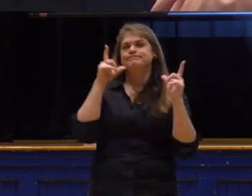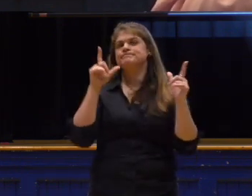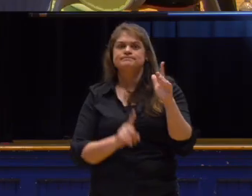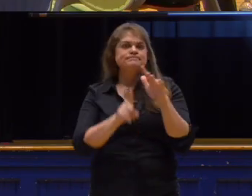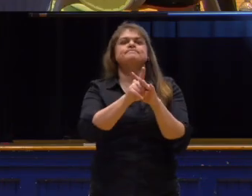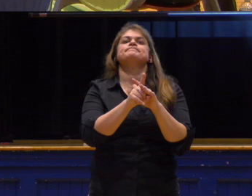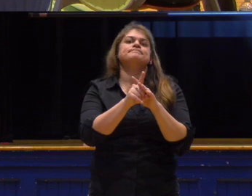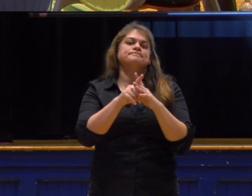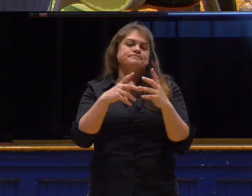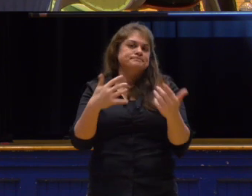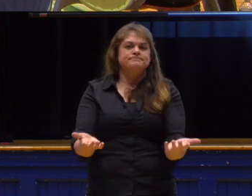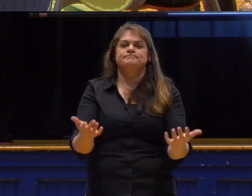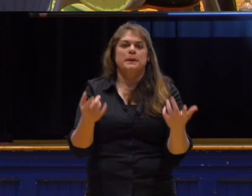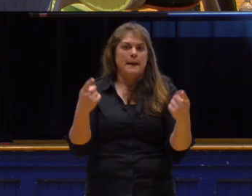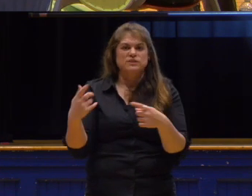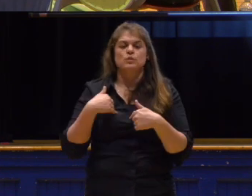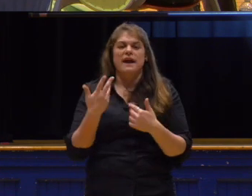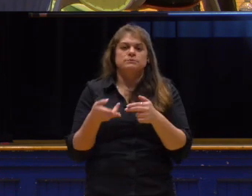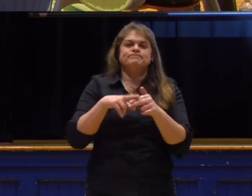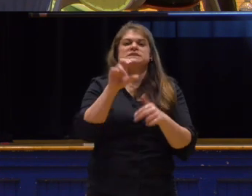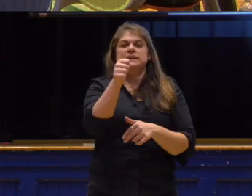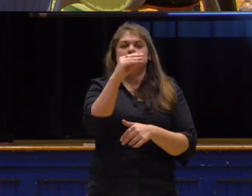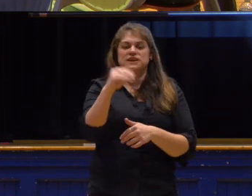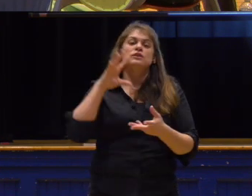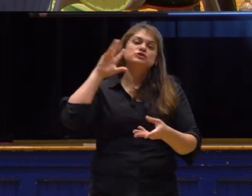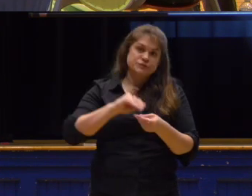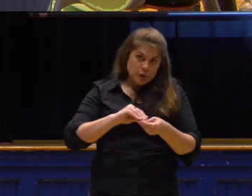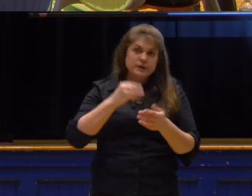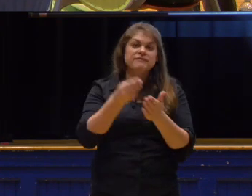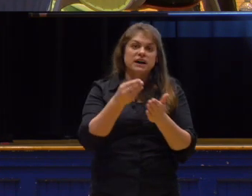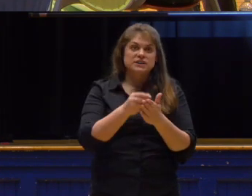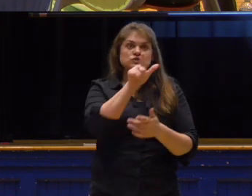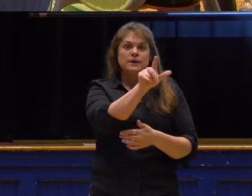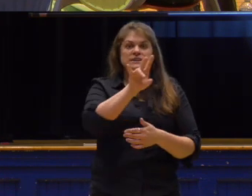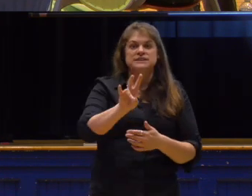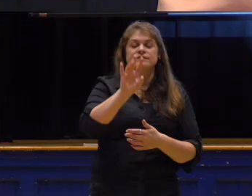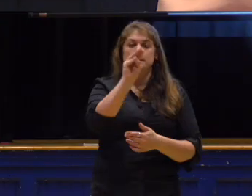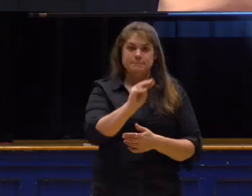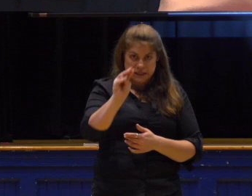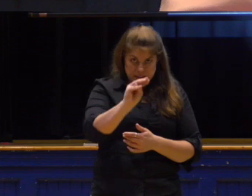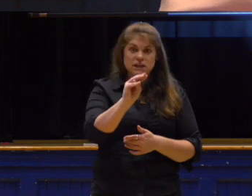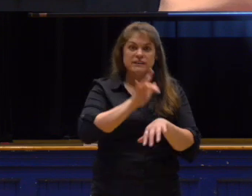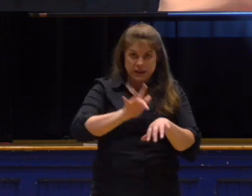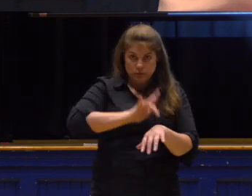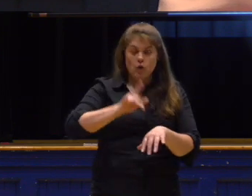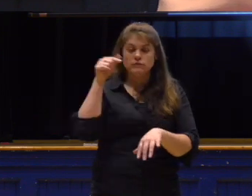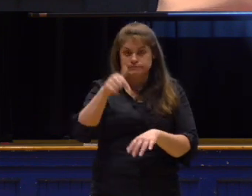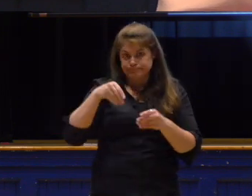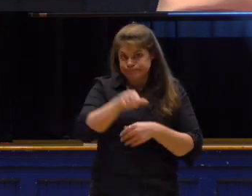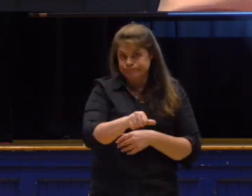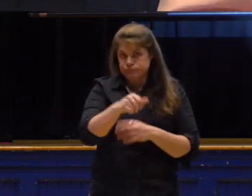You know, and Always, yep. so there's 10% there. So the total funding on the project, there's $27 million available for the